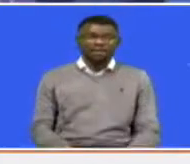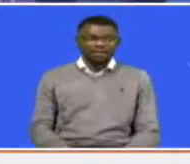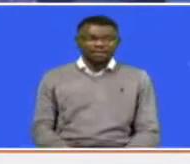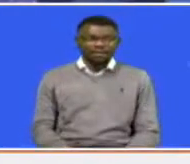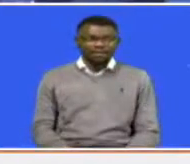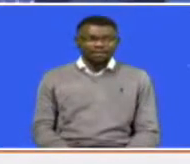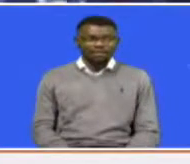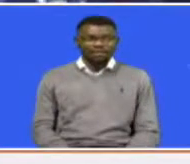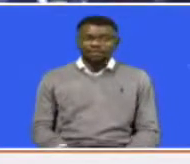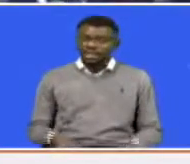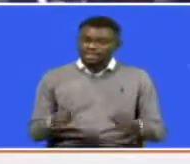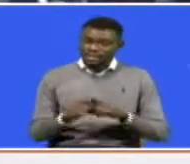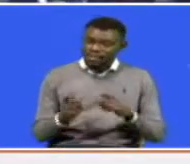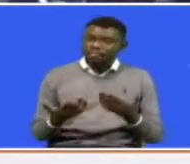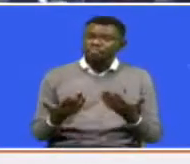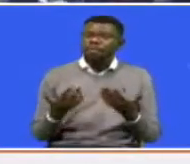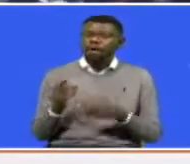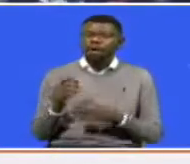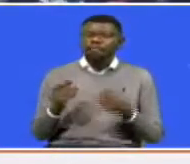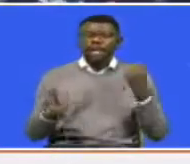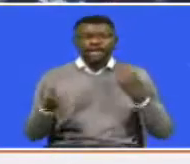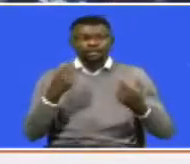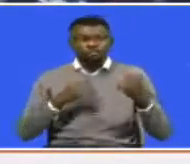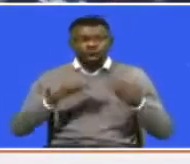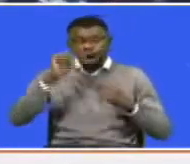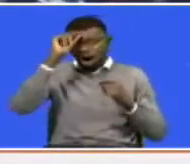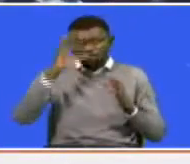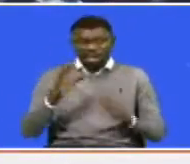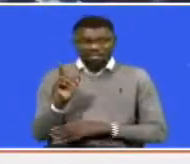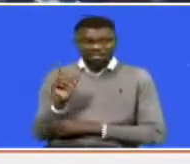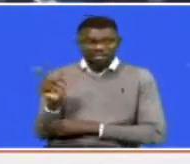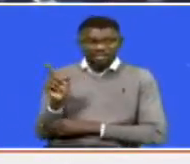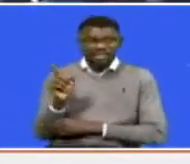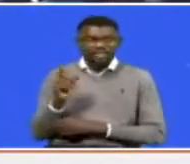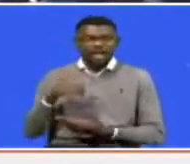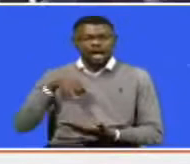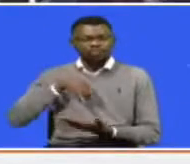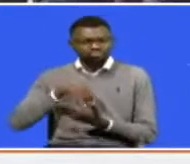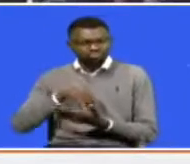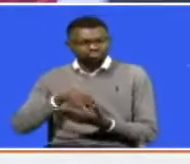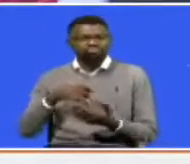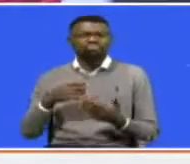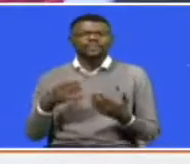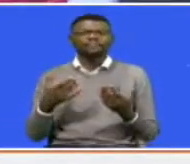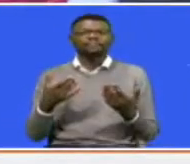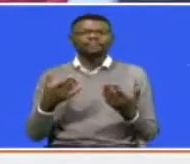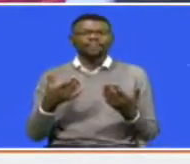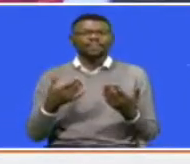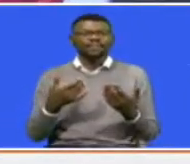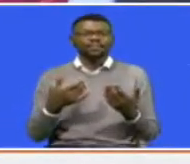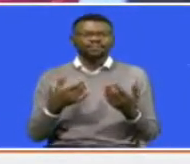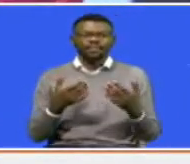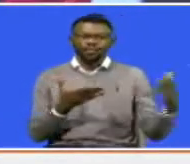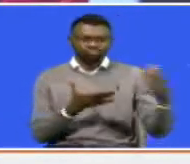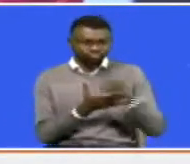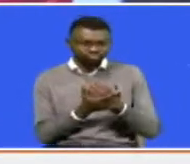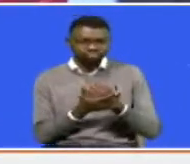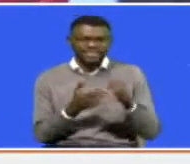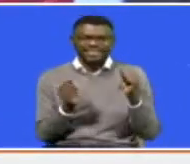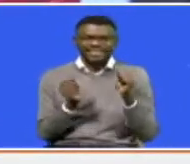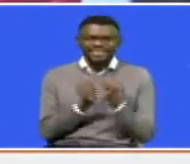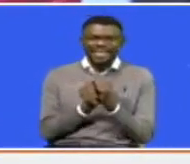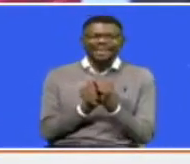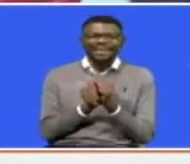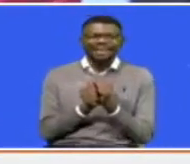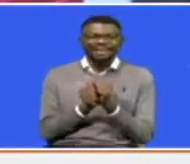of what I promised in the campaign. Kericho Governor Dr. Eric Mutai is among the first governors to name their list of 10 county executive committee